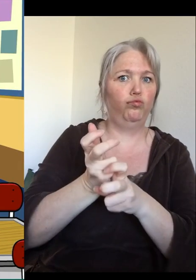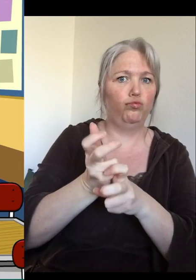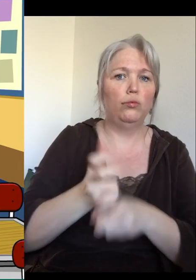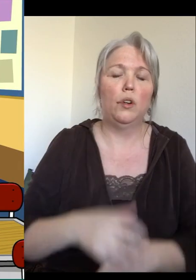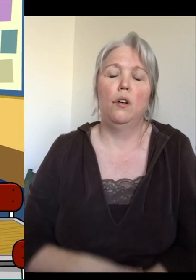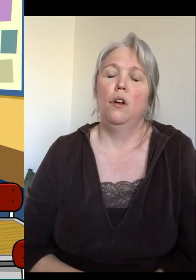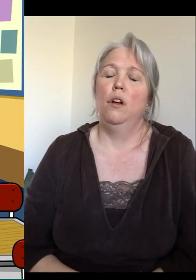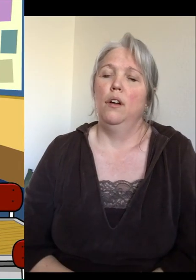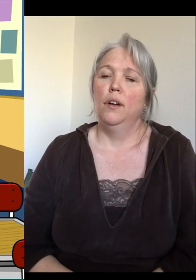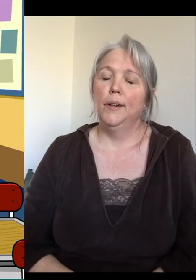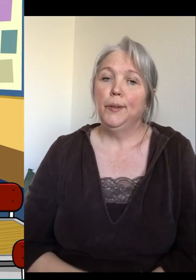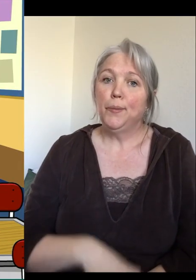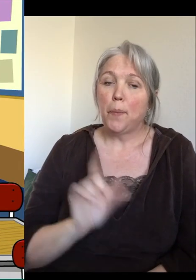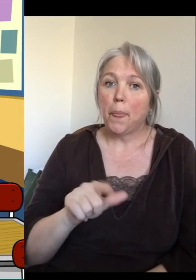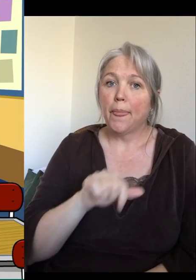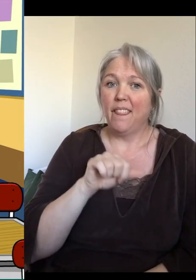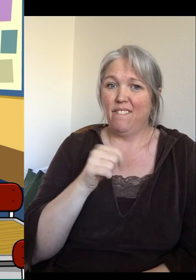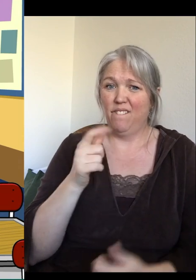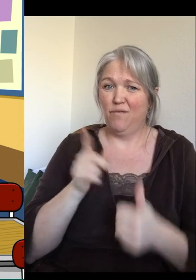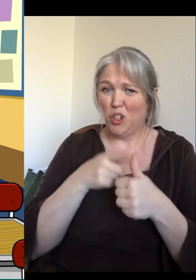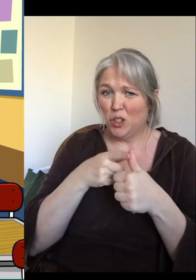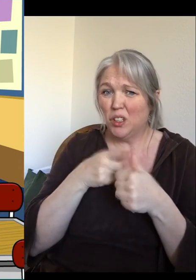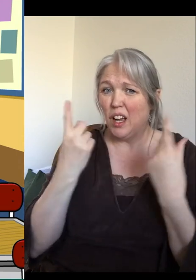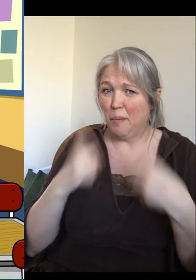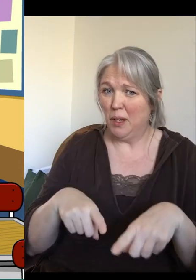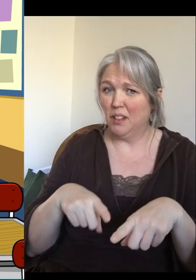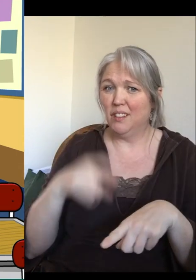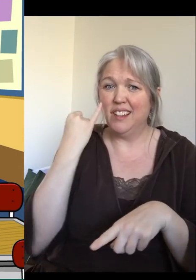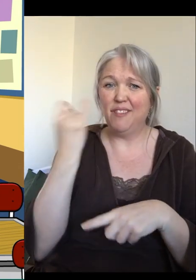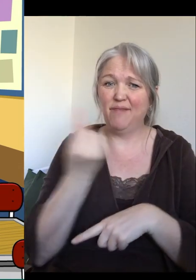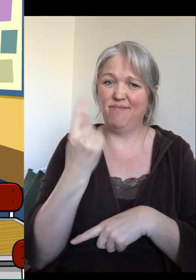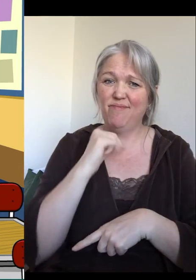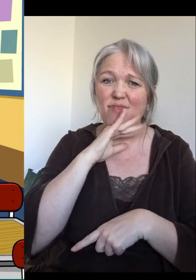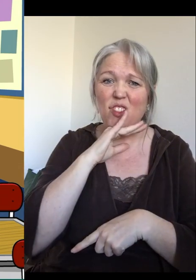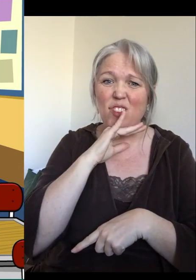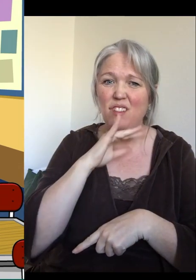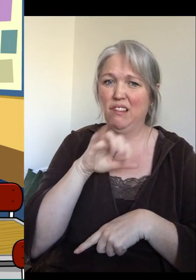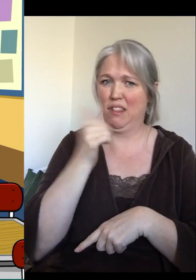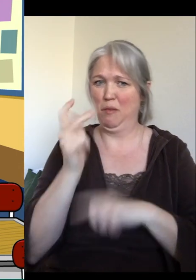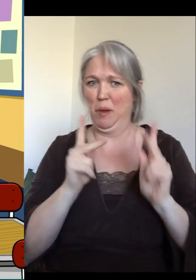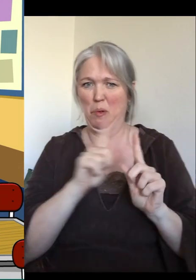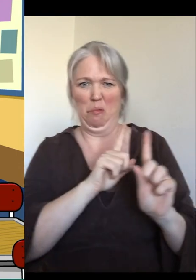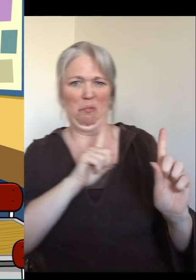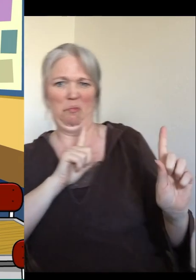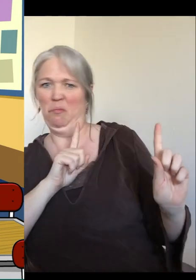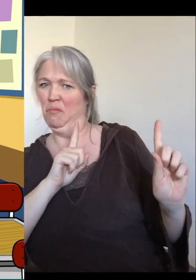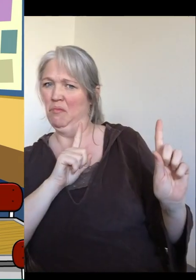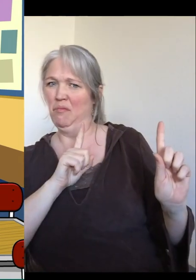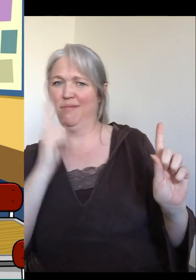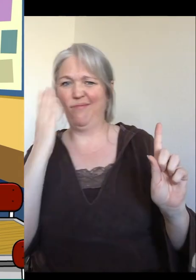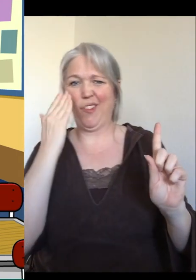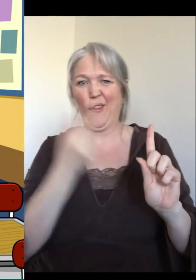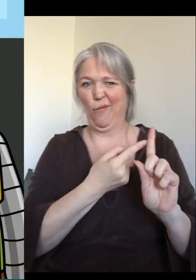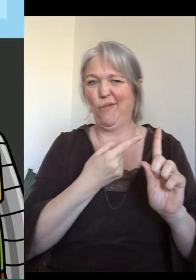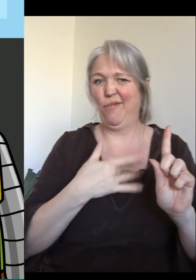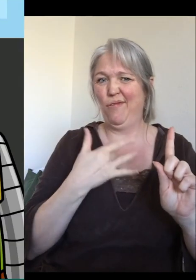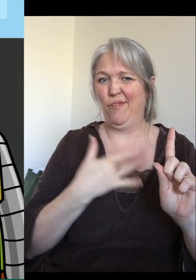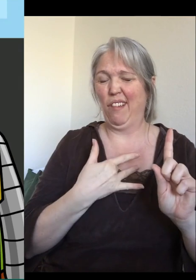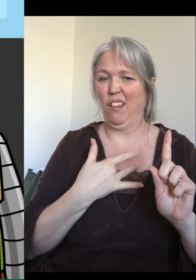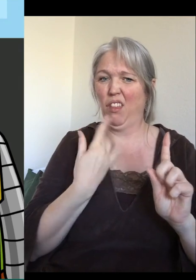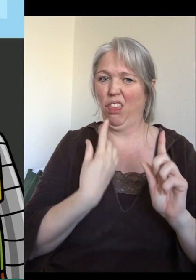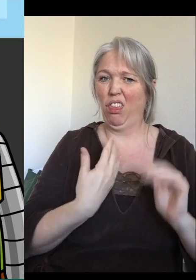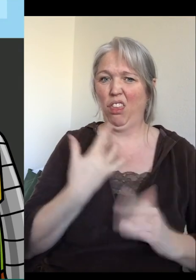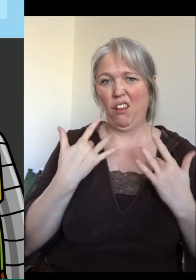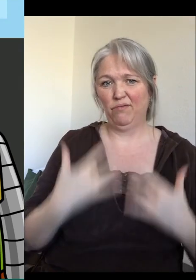Well, classmates might start to avoid you if you're always dirty, and we all know how down we can get when we're left out. The